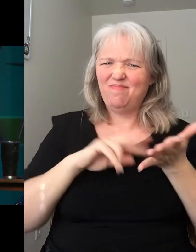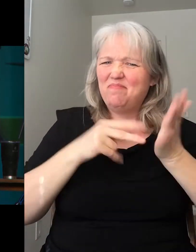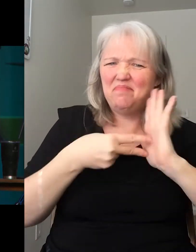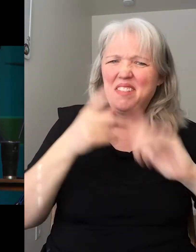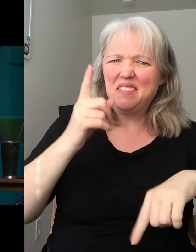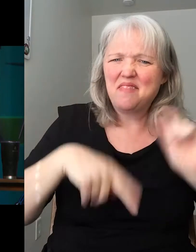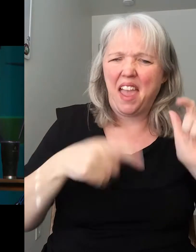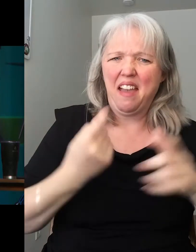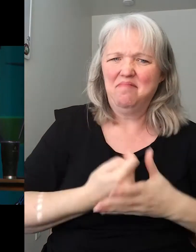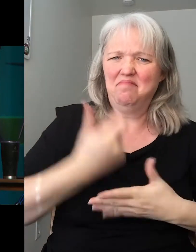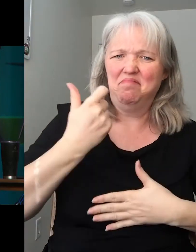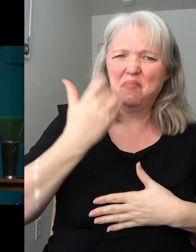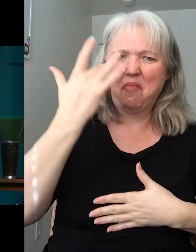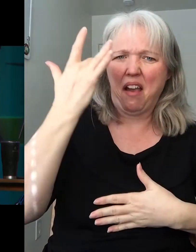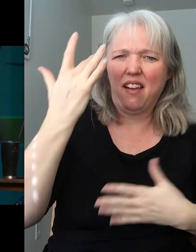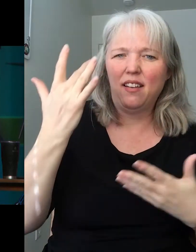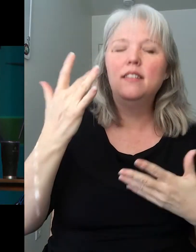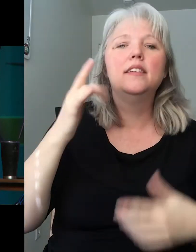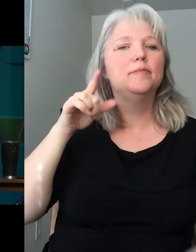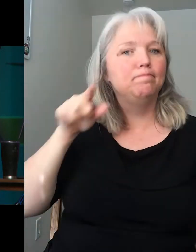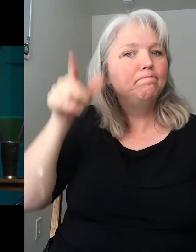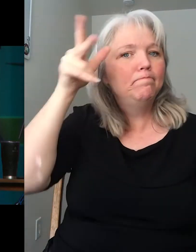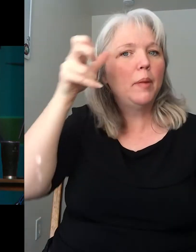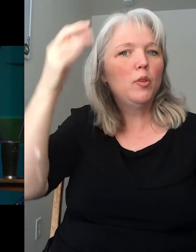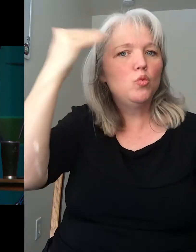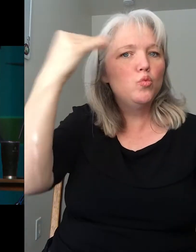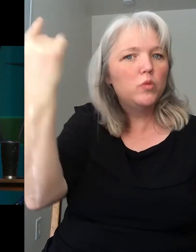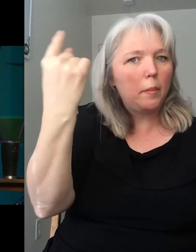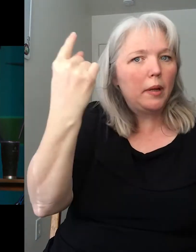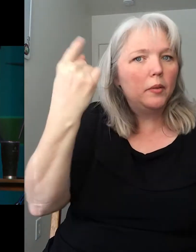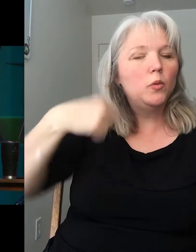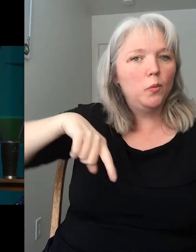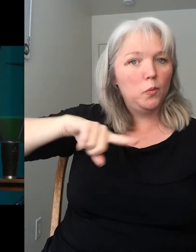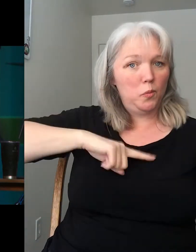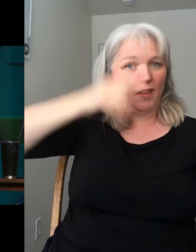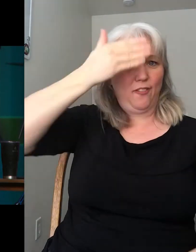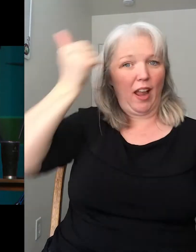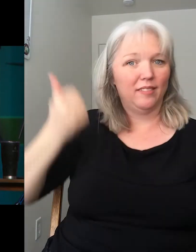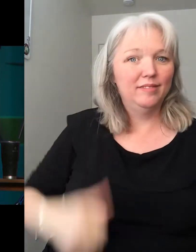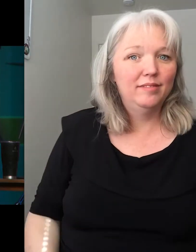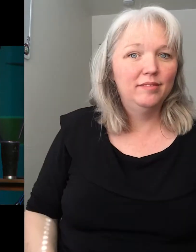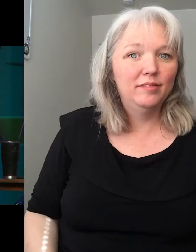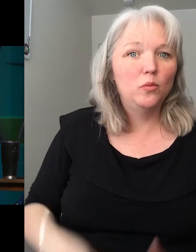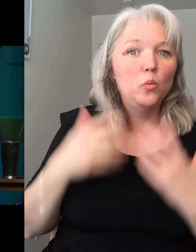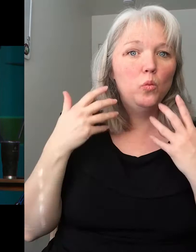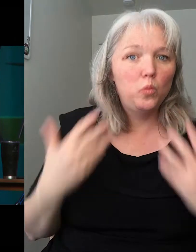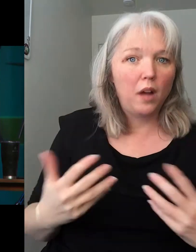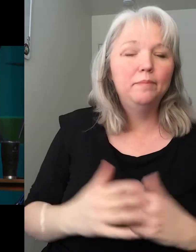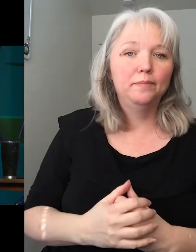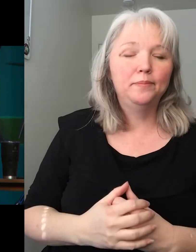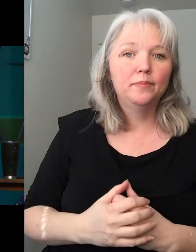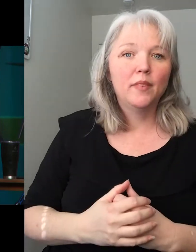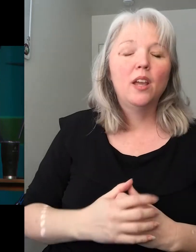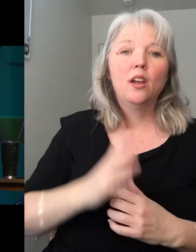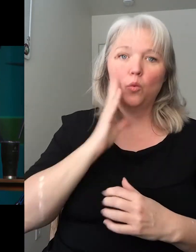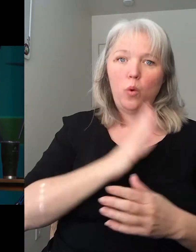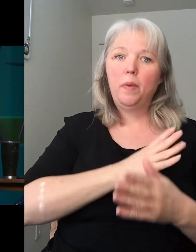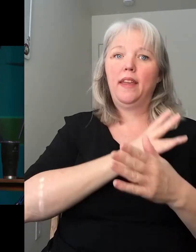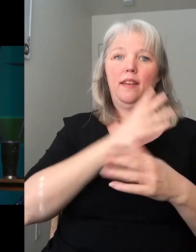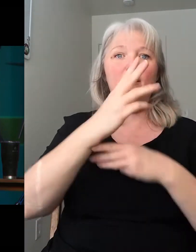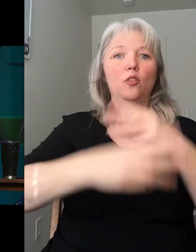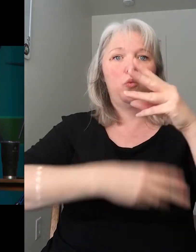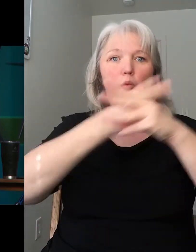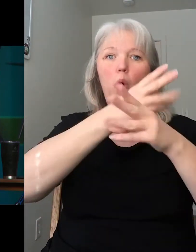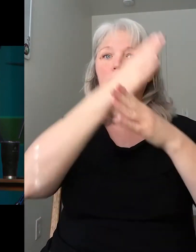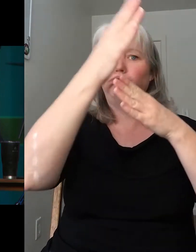you mean you can't throw? Because they knew something that we forget, and that is there is coming an end to all of